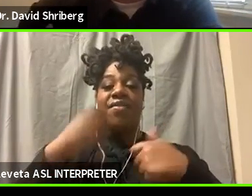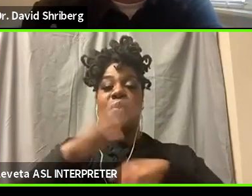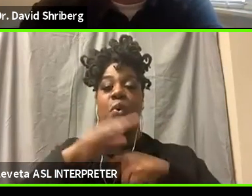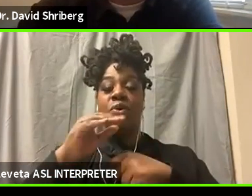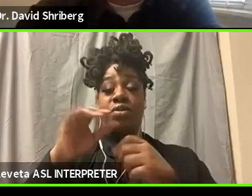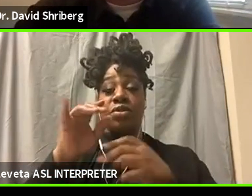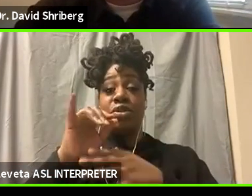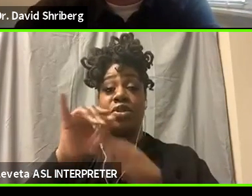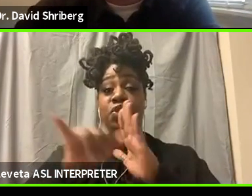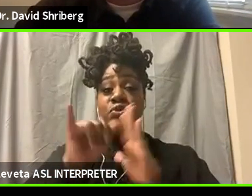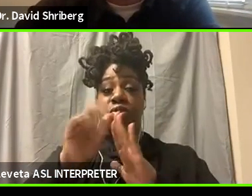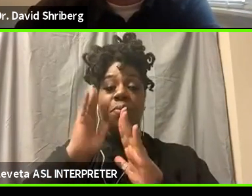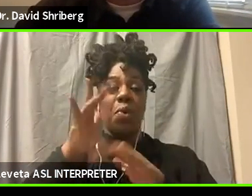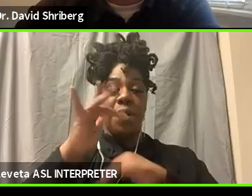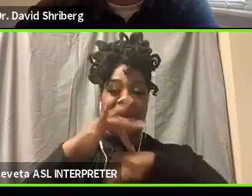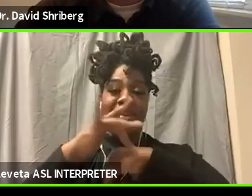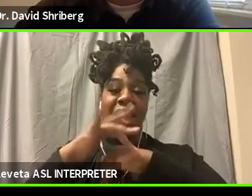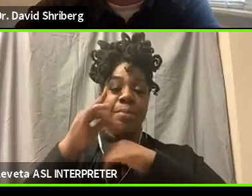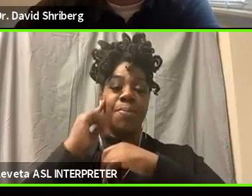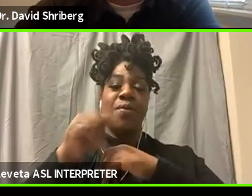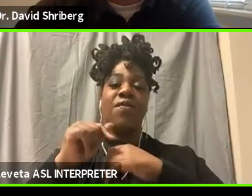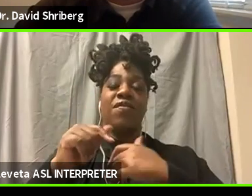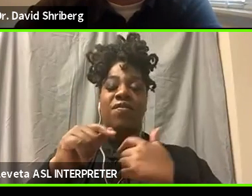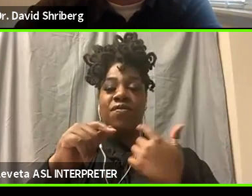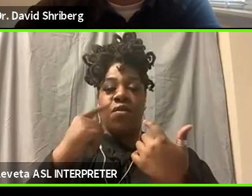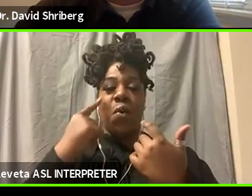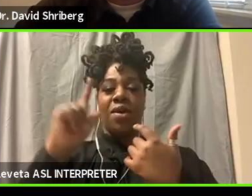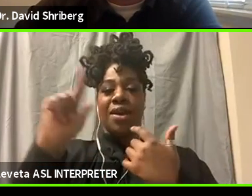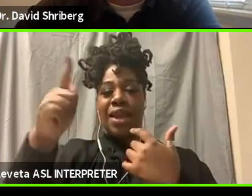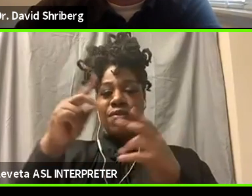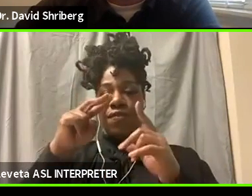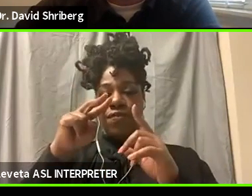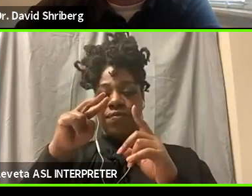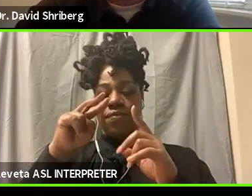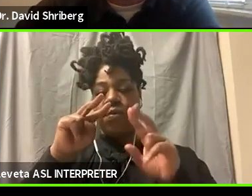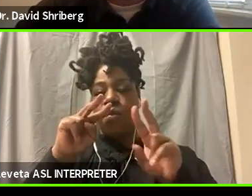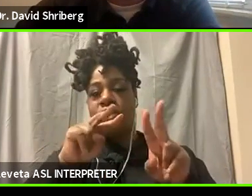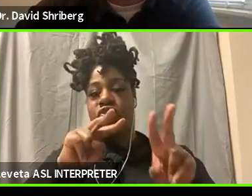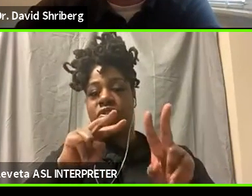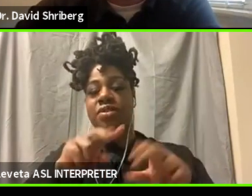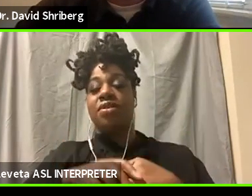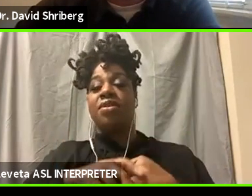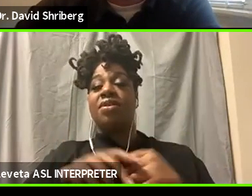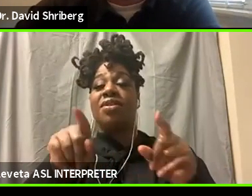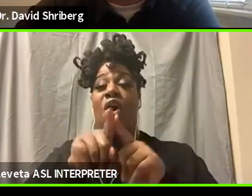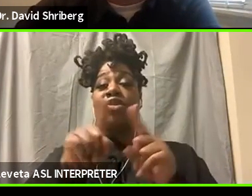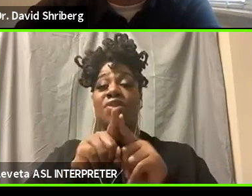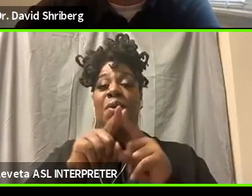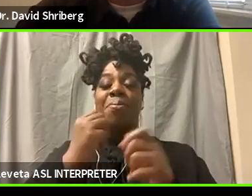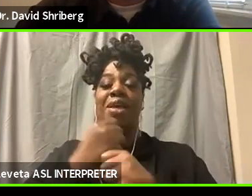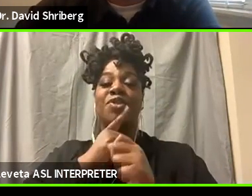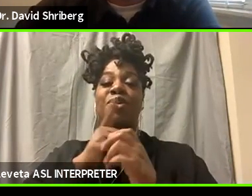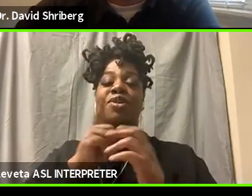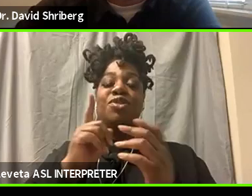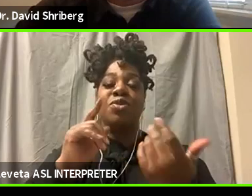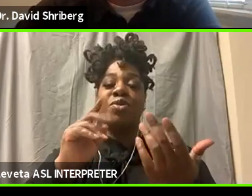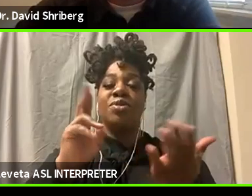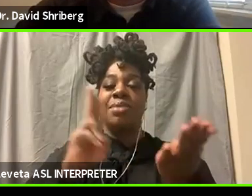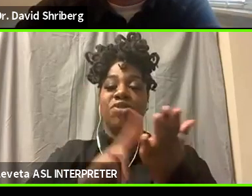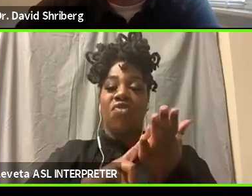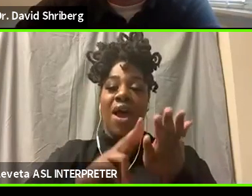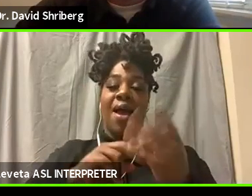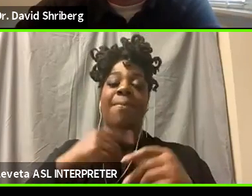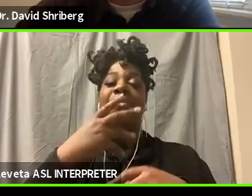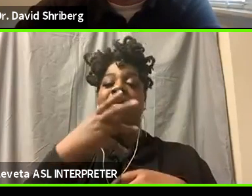playback. Don't forget to subscribe to our MCPS TV YouTube channel and follow us on Twitter for more programming